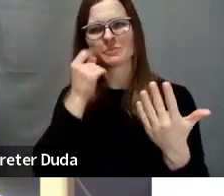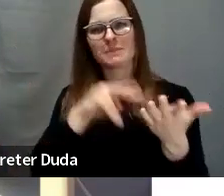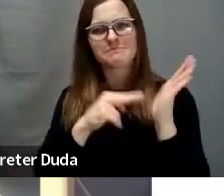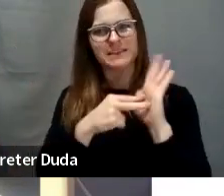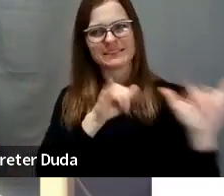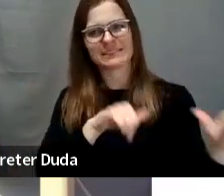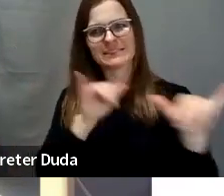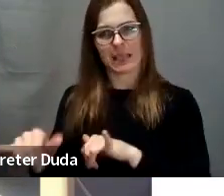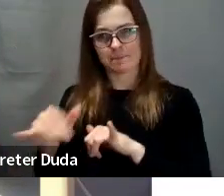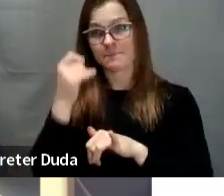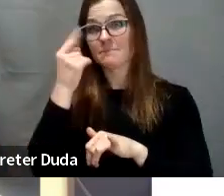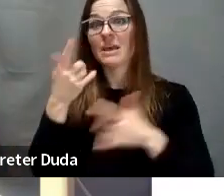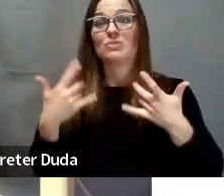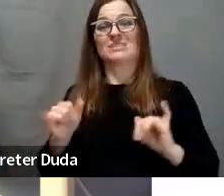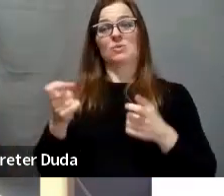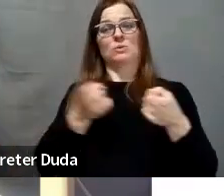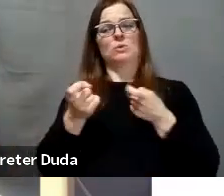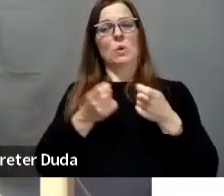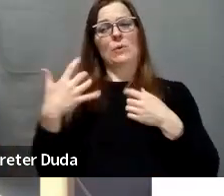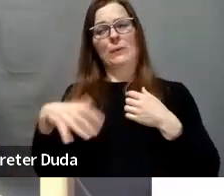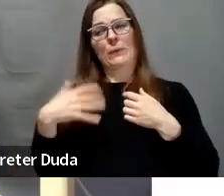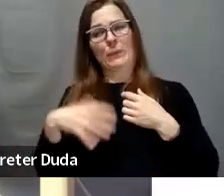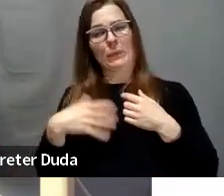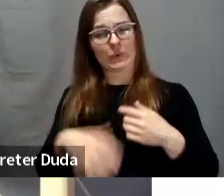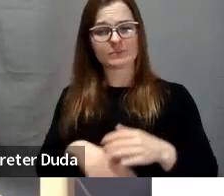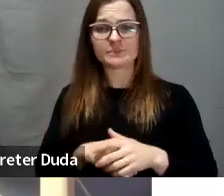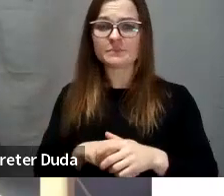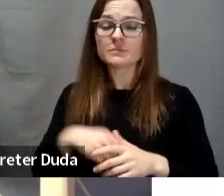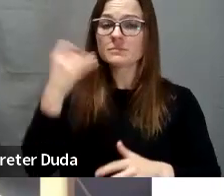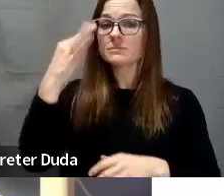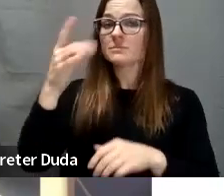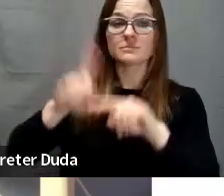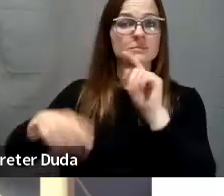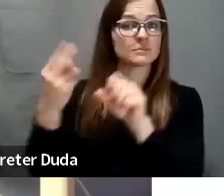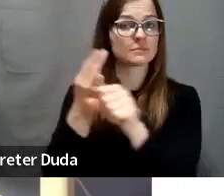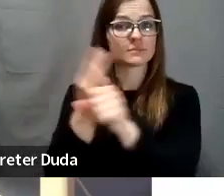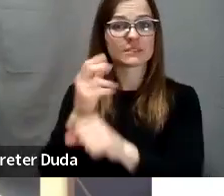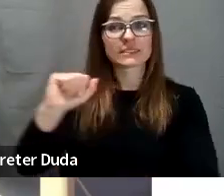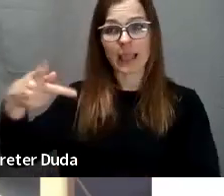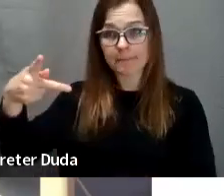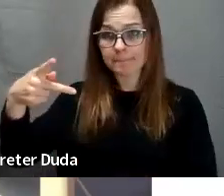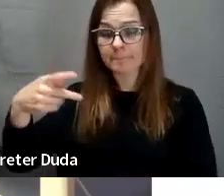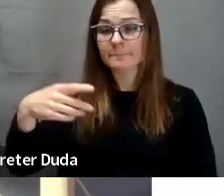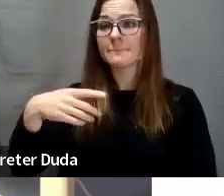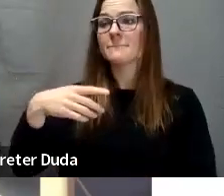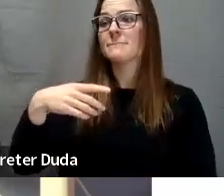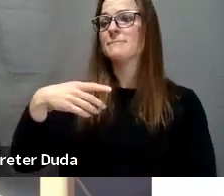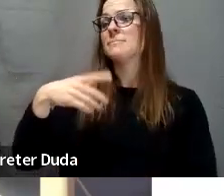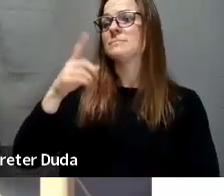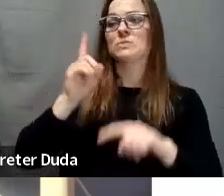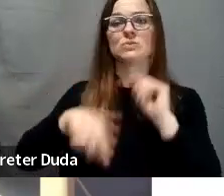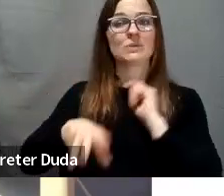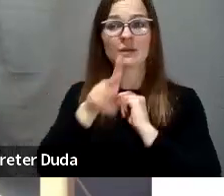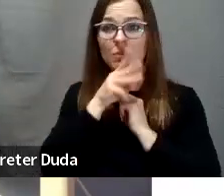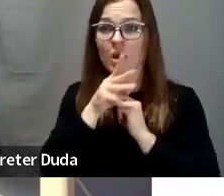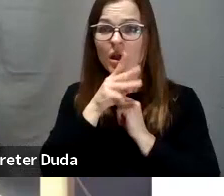are a lot of things that you can control with Alexa. So if you're unable to use the app, um, unable to water, you